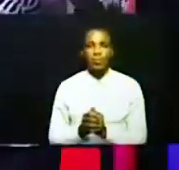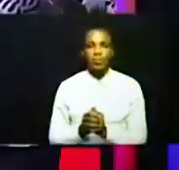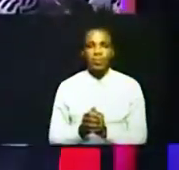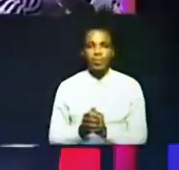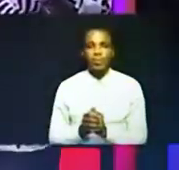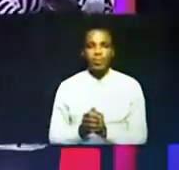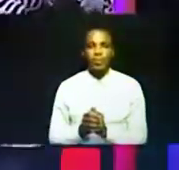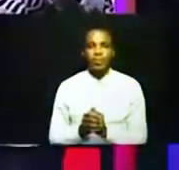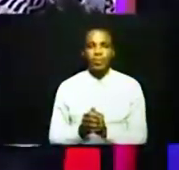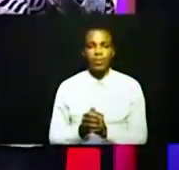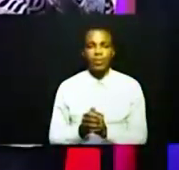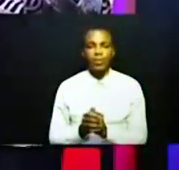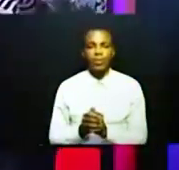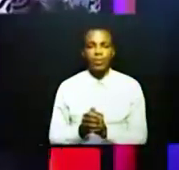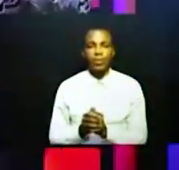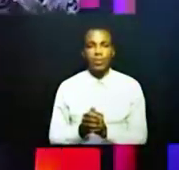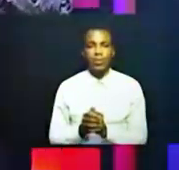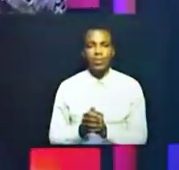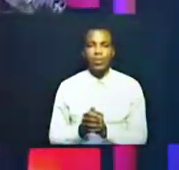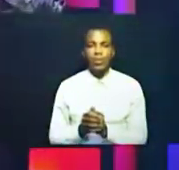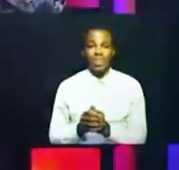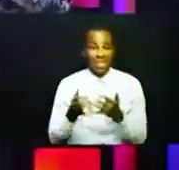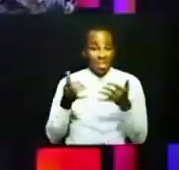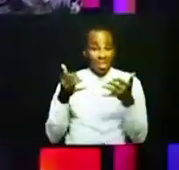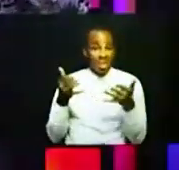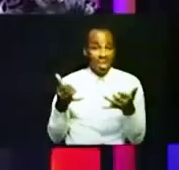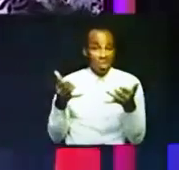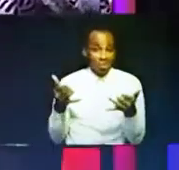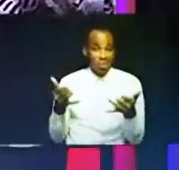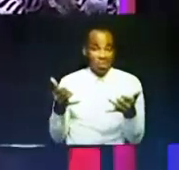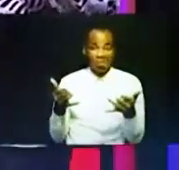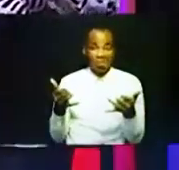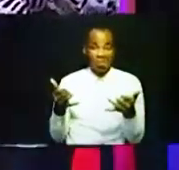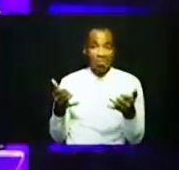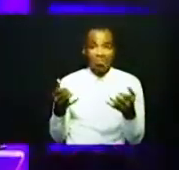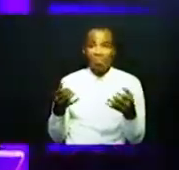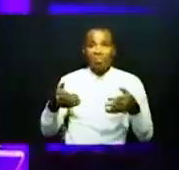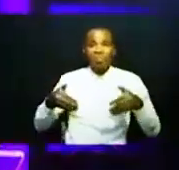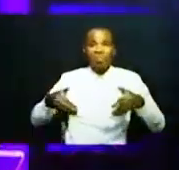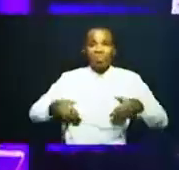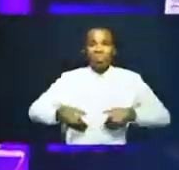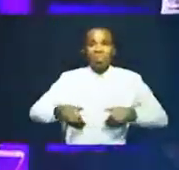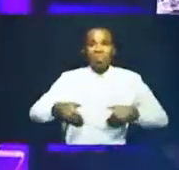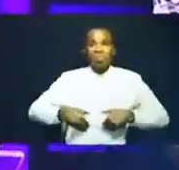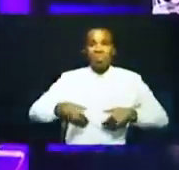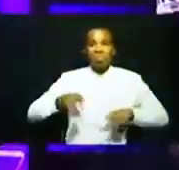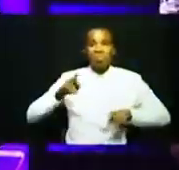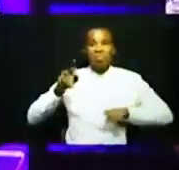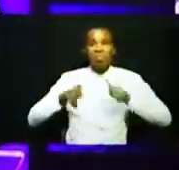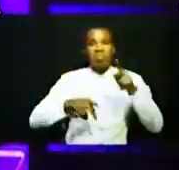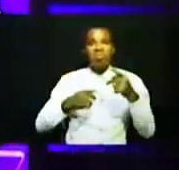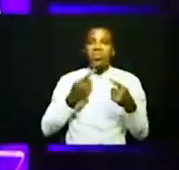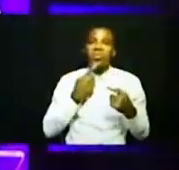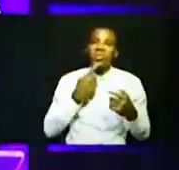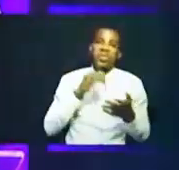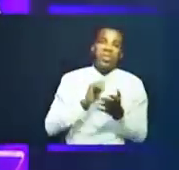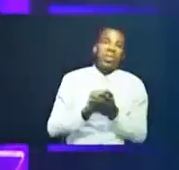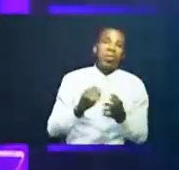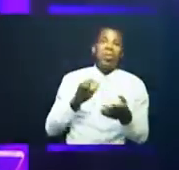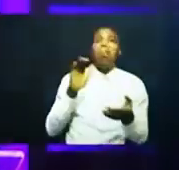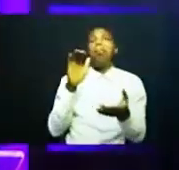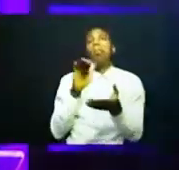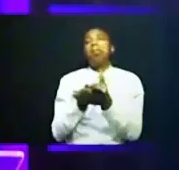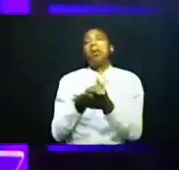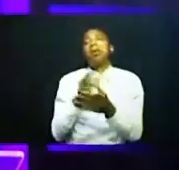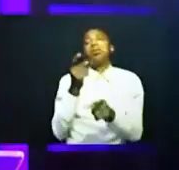in our time, young people see marriage and family life